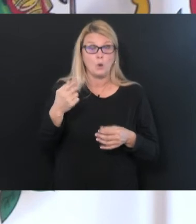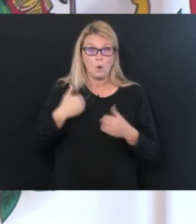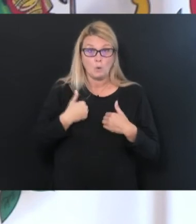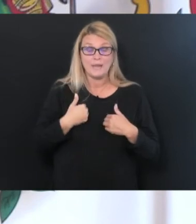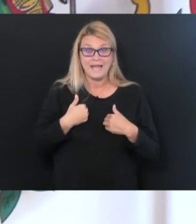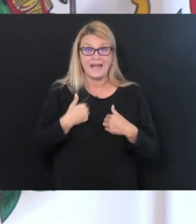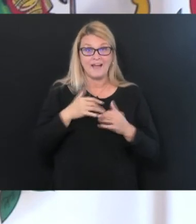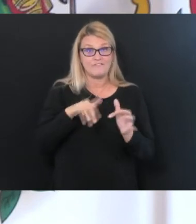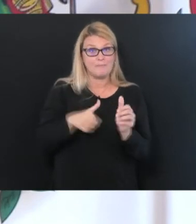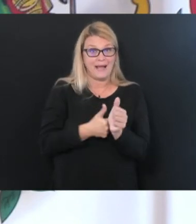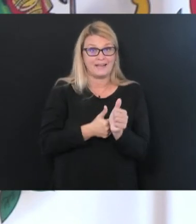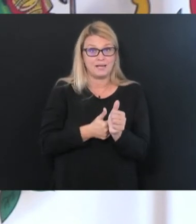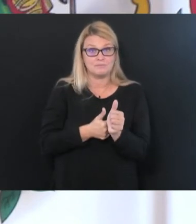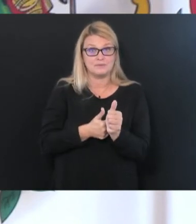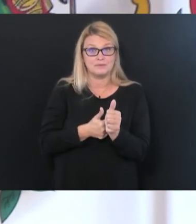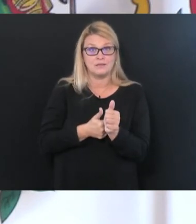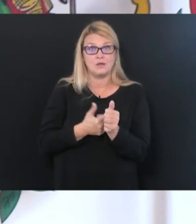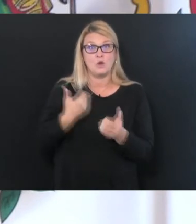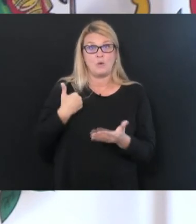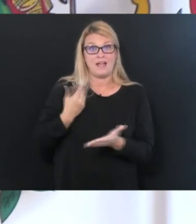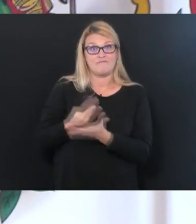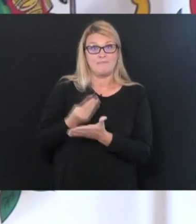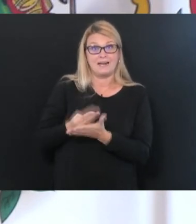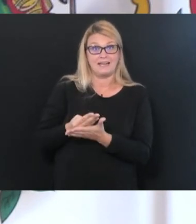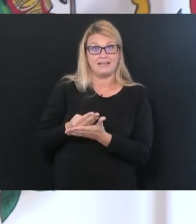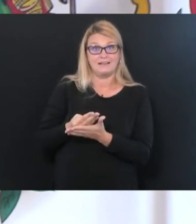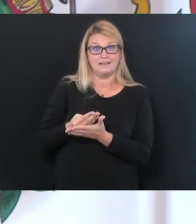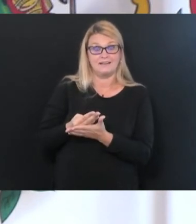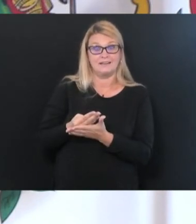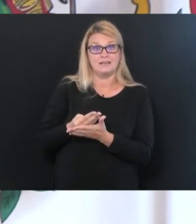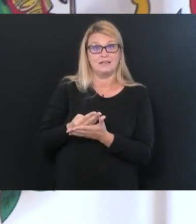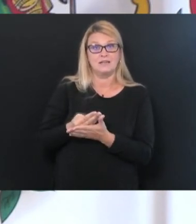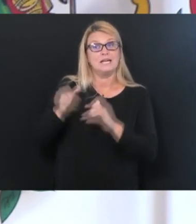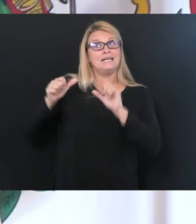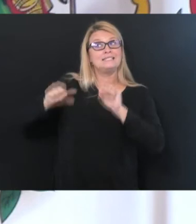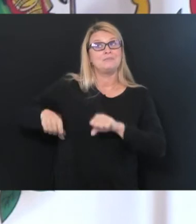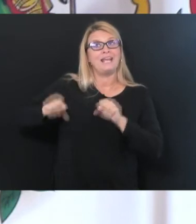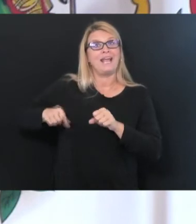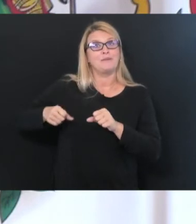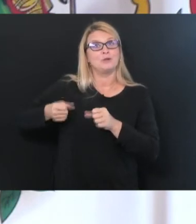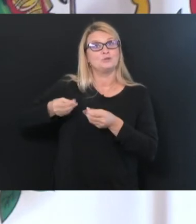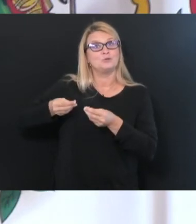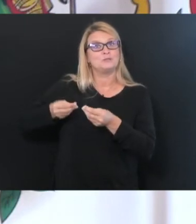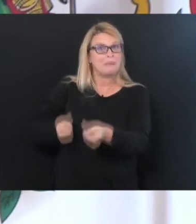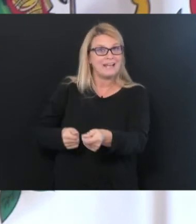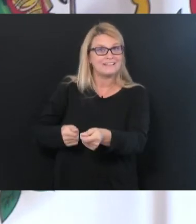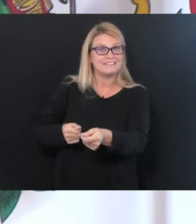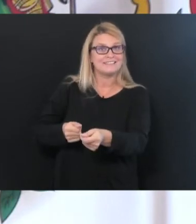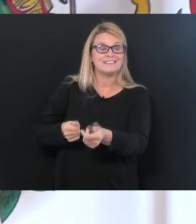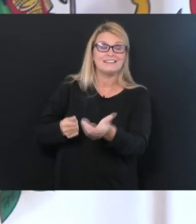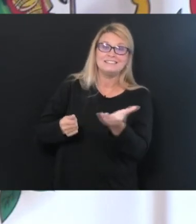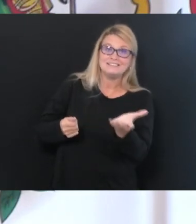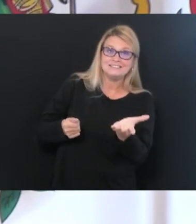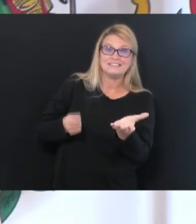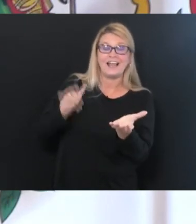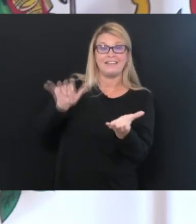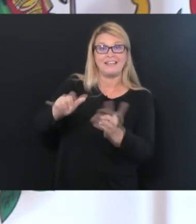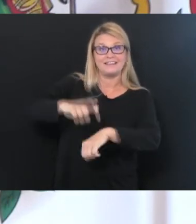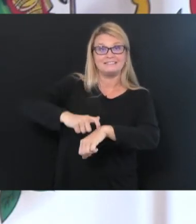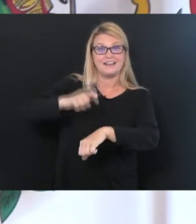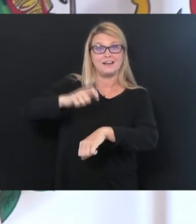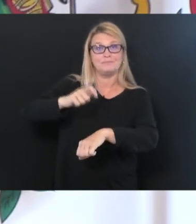have dollars. Now, to be able to spend those dollars, at that point in time, if